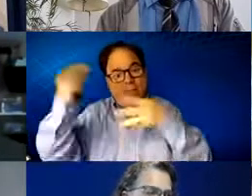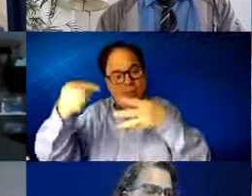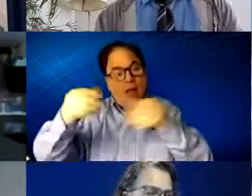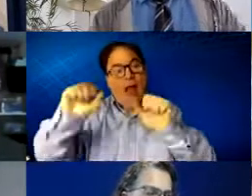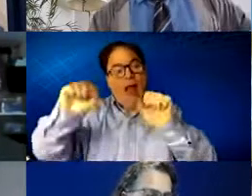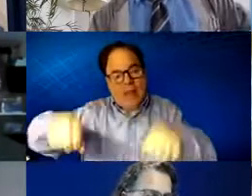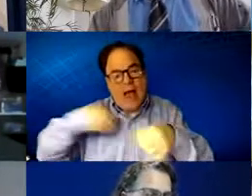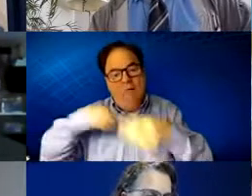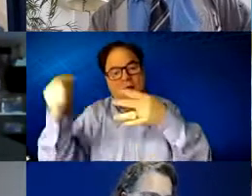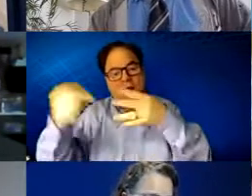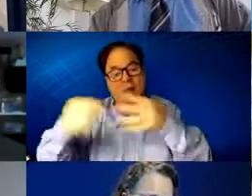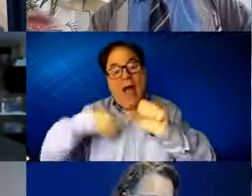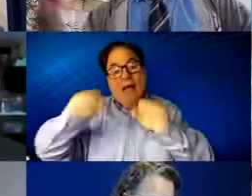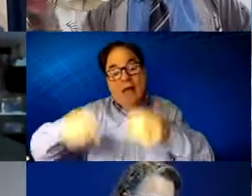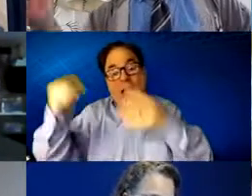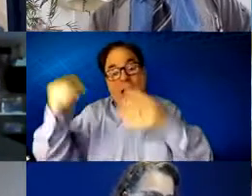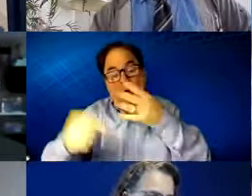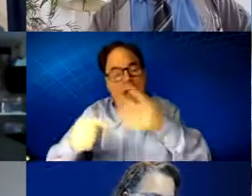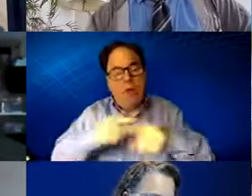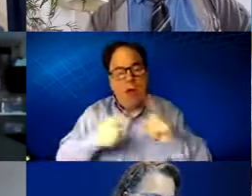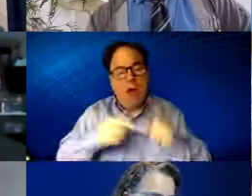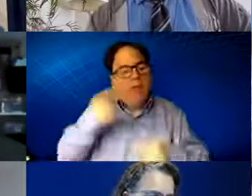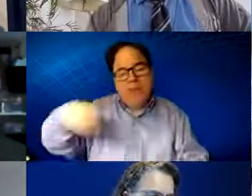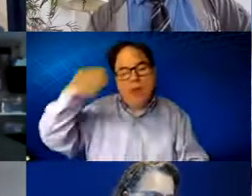And they're talking about what's best for them.